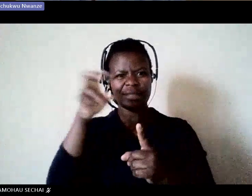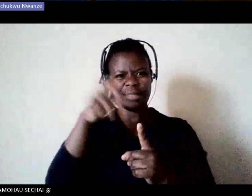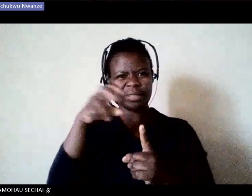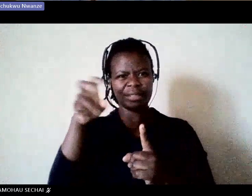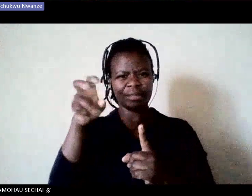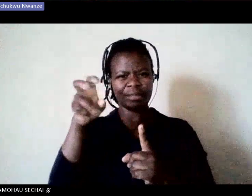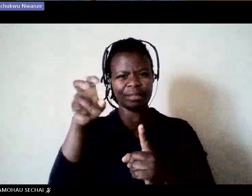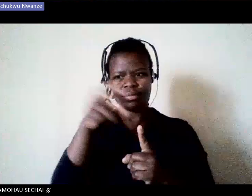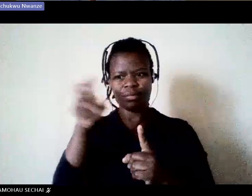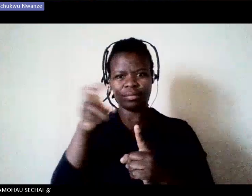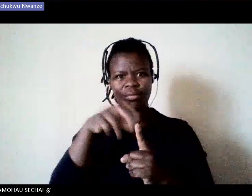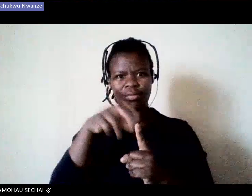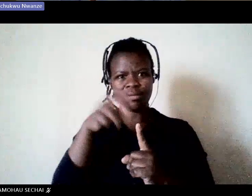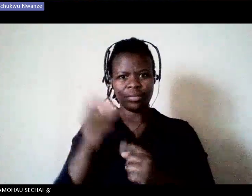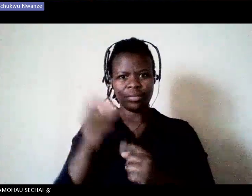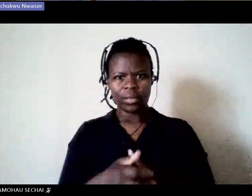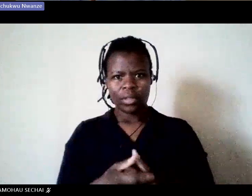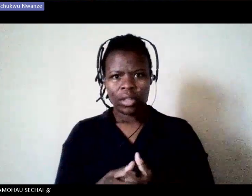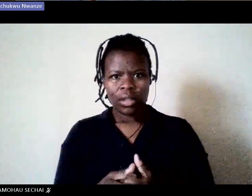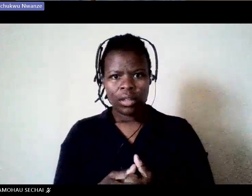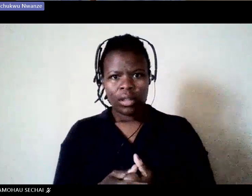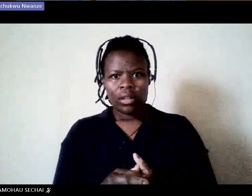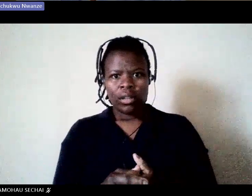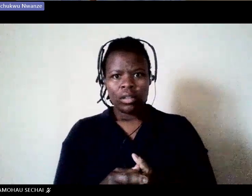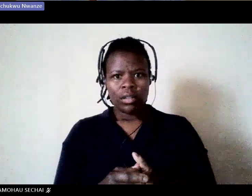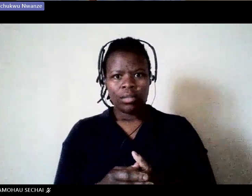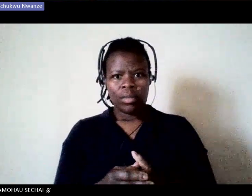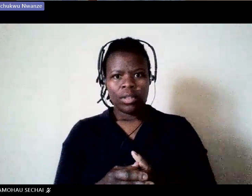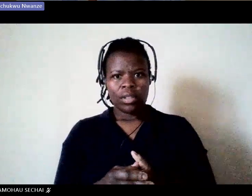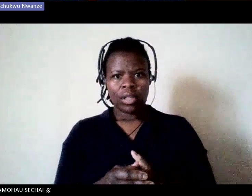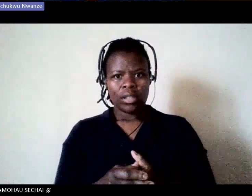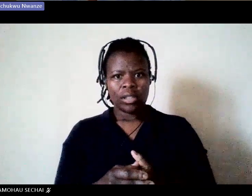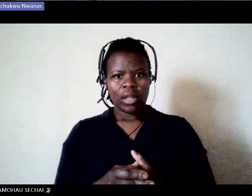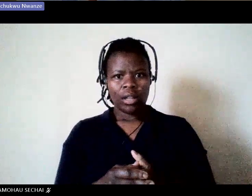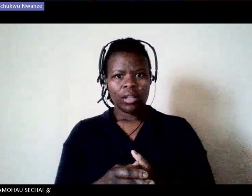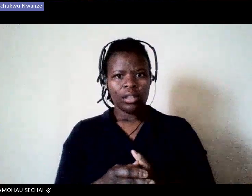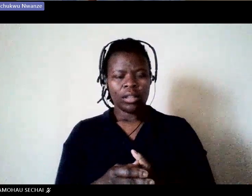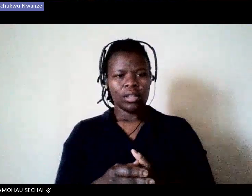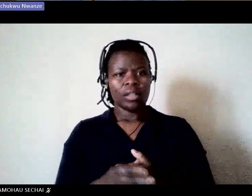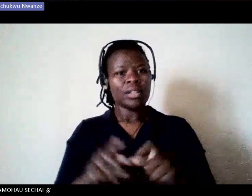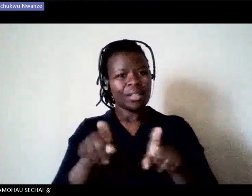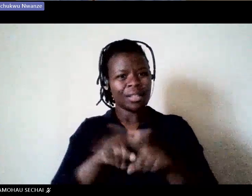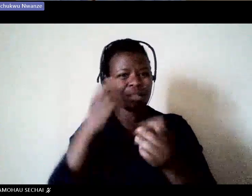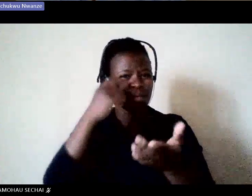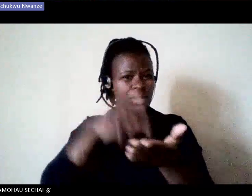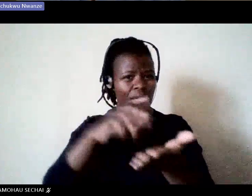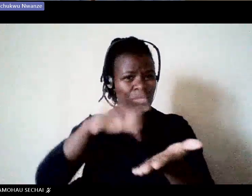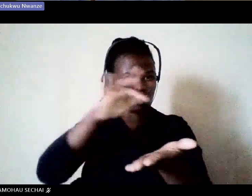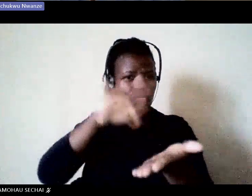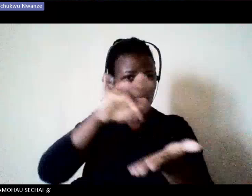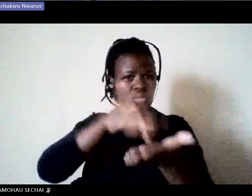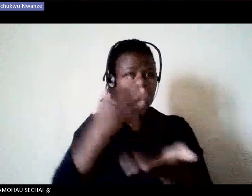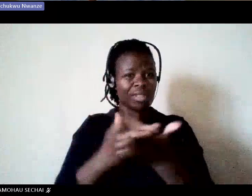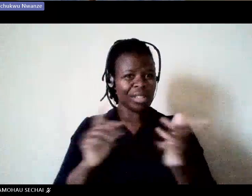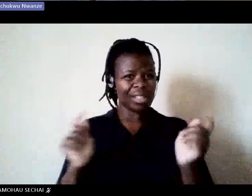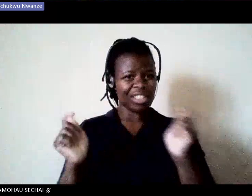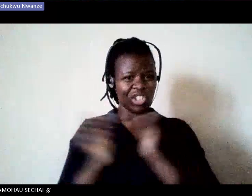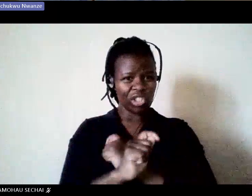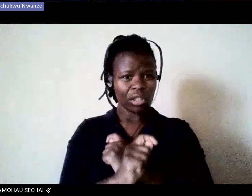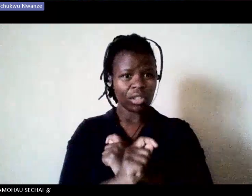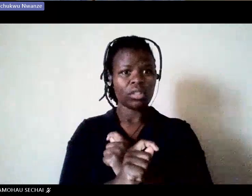inclusion, therefore, requires more than challenging policies. It requires institutions to change how they understand disability, listen to people